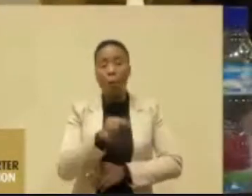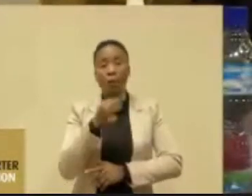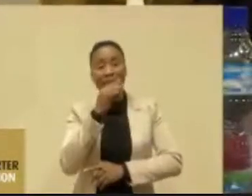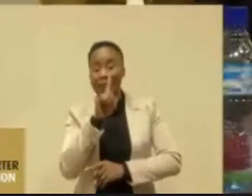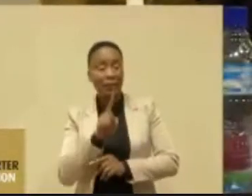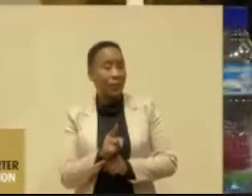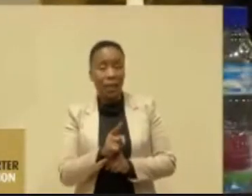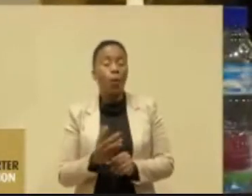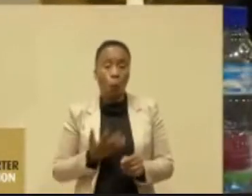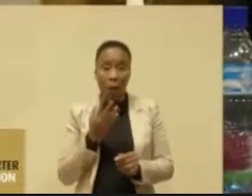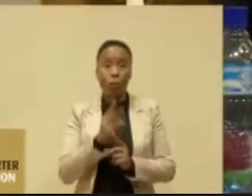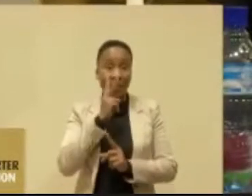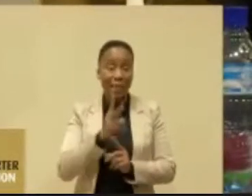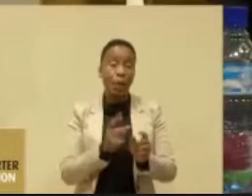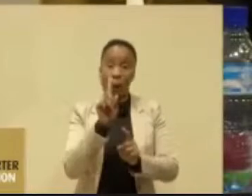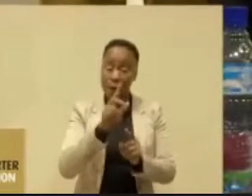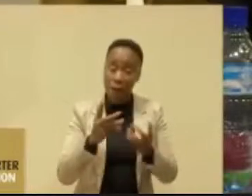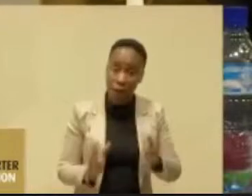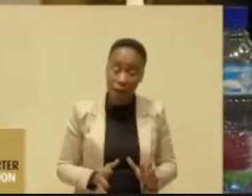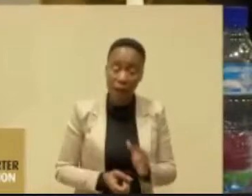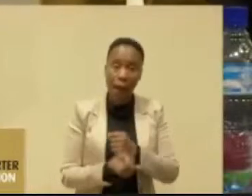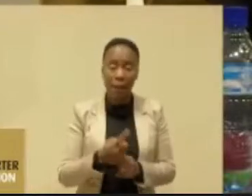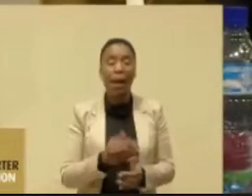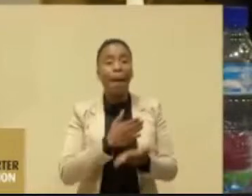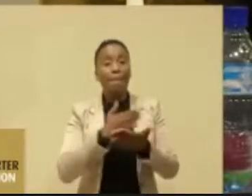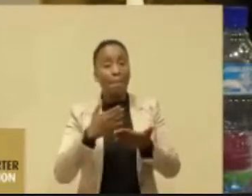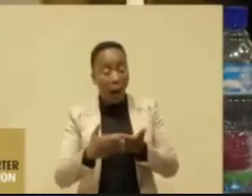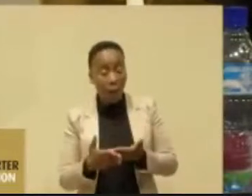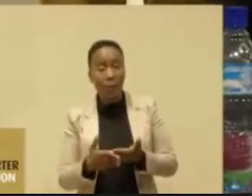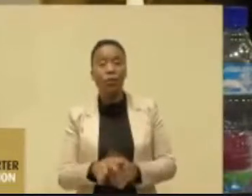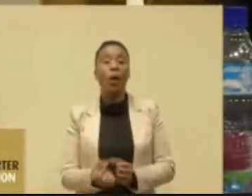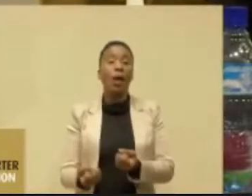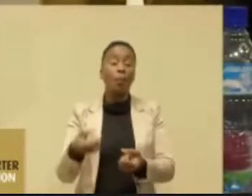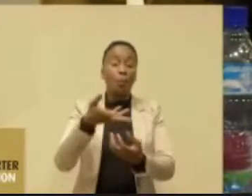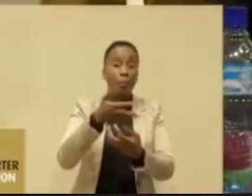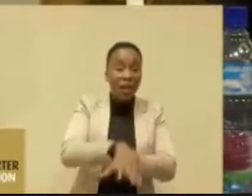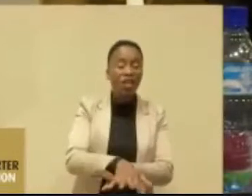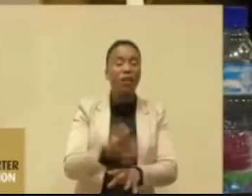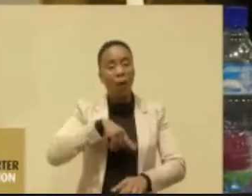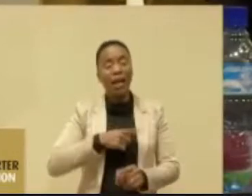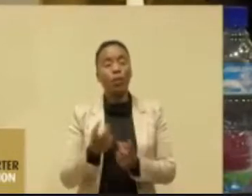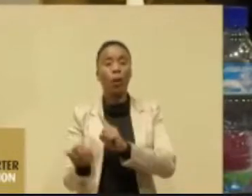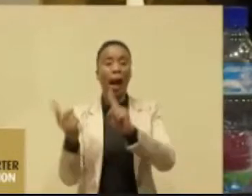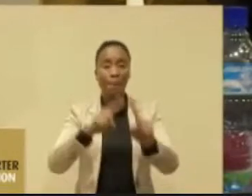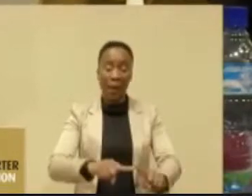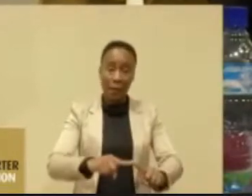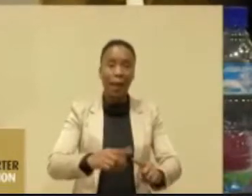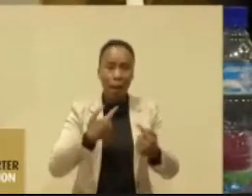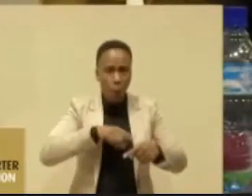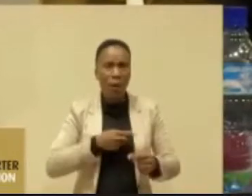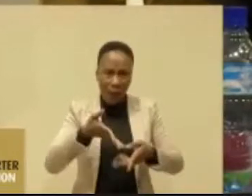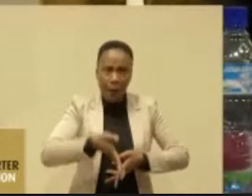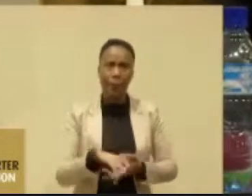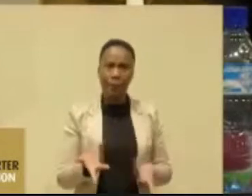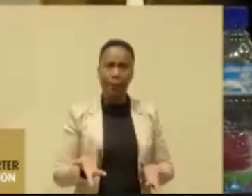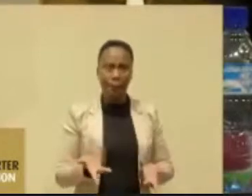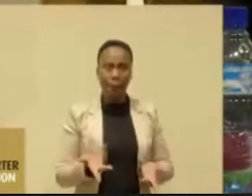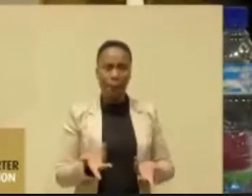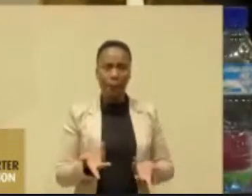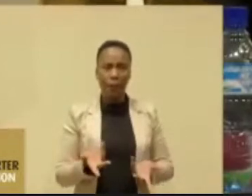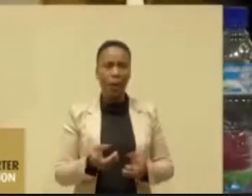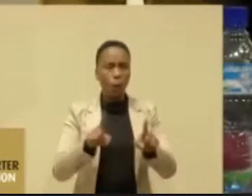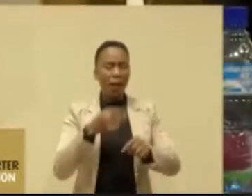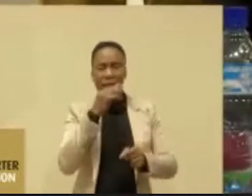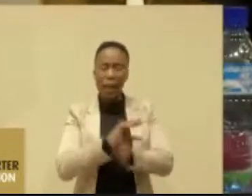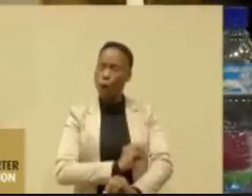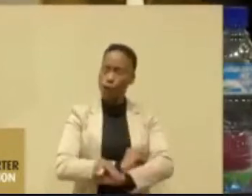want to see it so part of implementation is for us to come back in the fashion that we come back so we mustn't say no